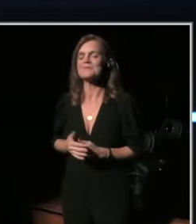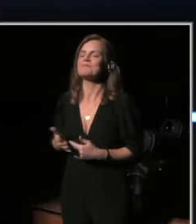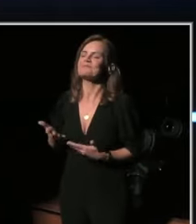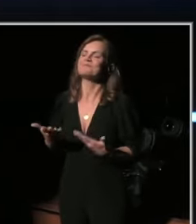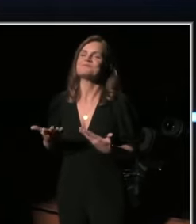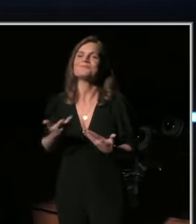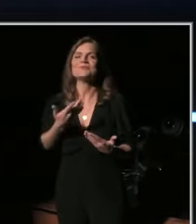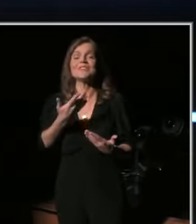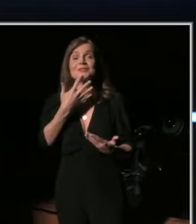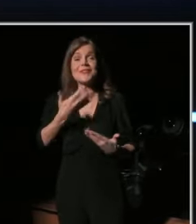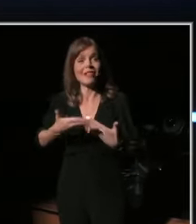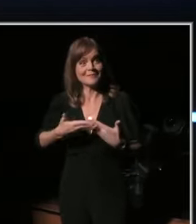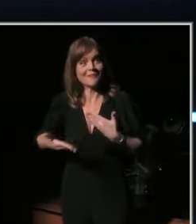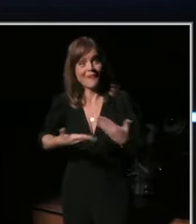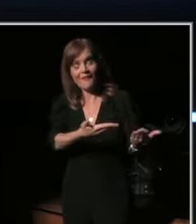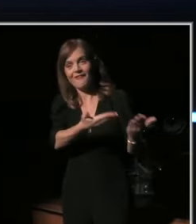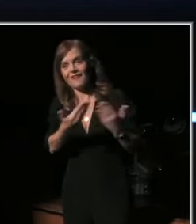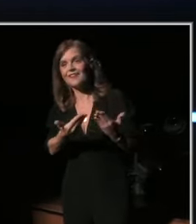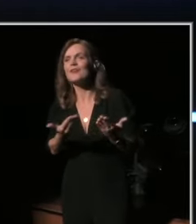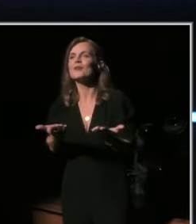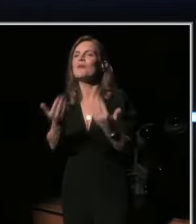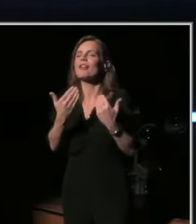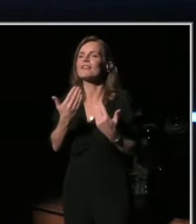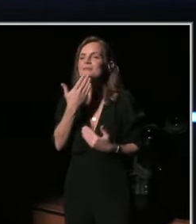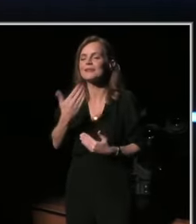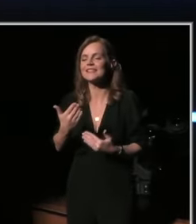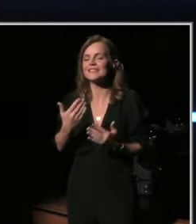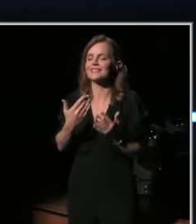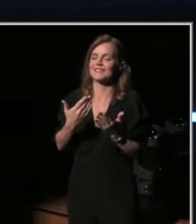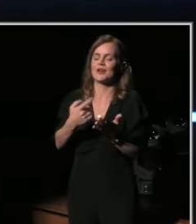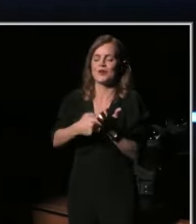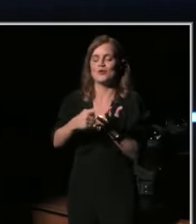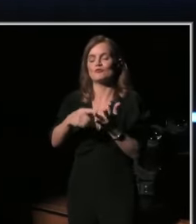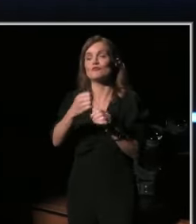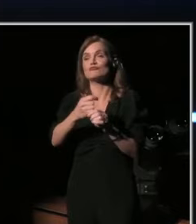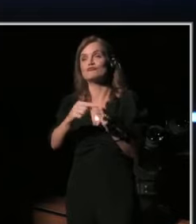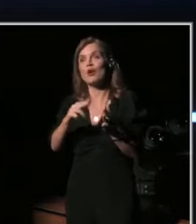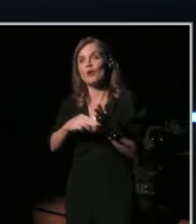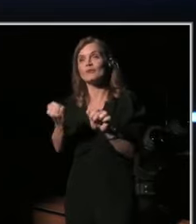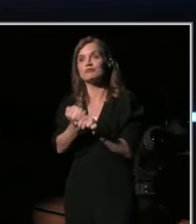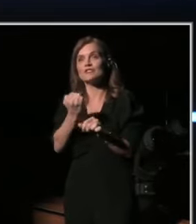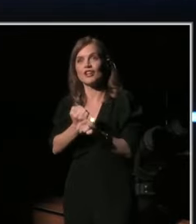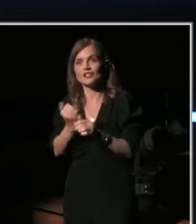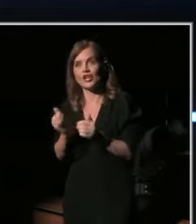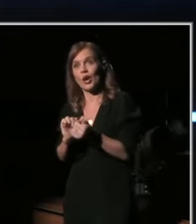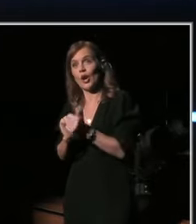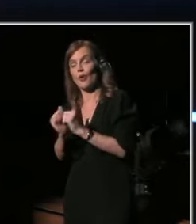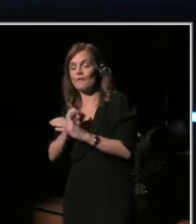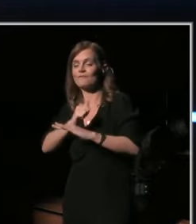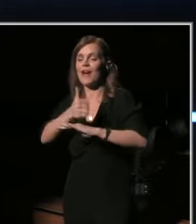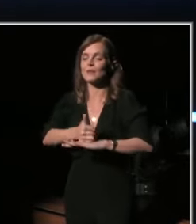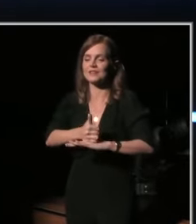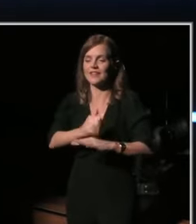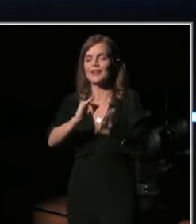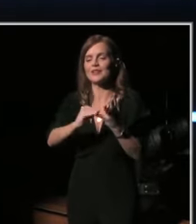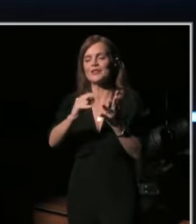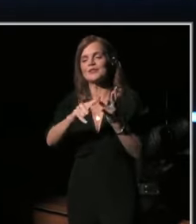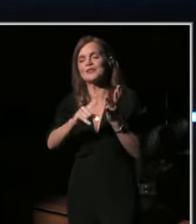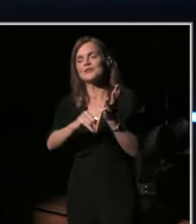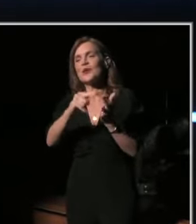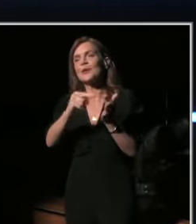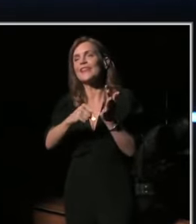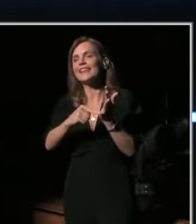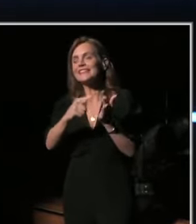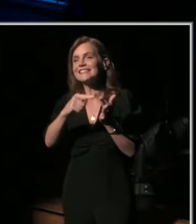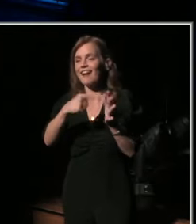us more. Please welcome on stage Rogan Productions co-founder Salita Rogan and the talent managers